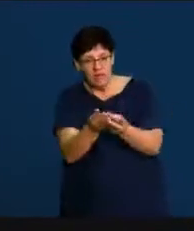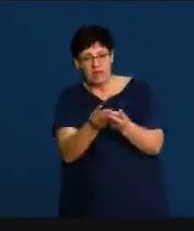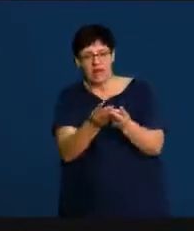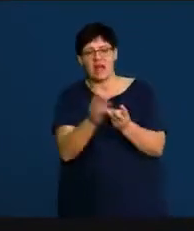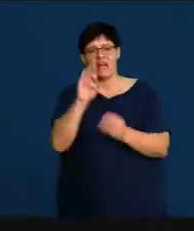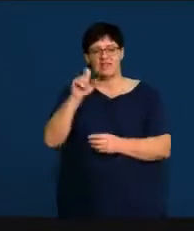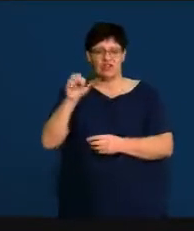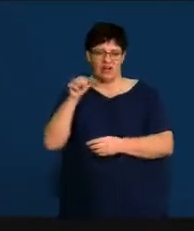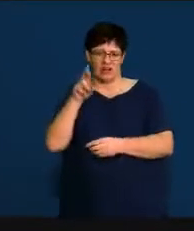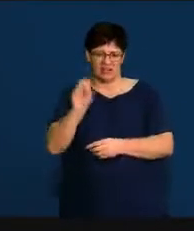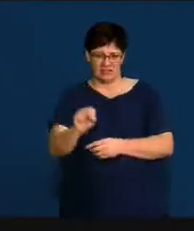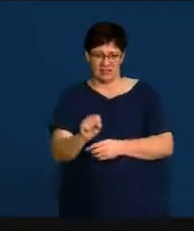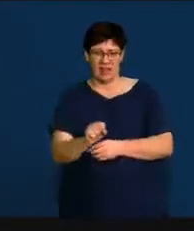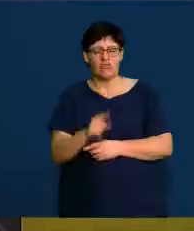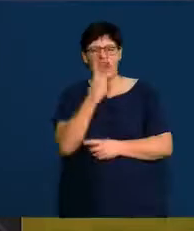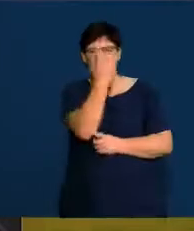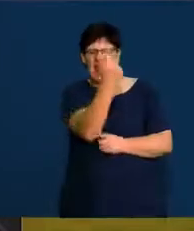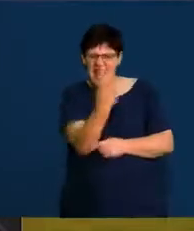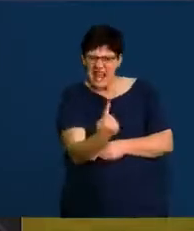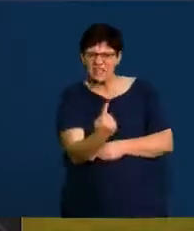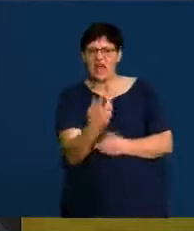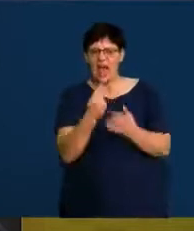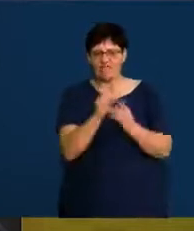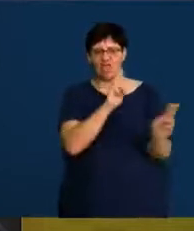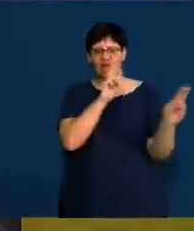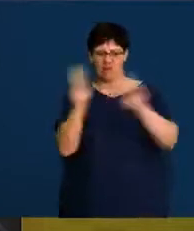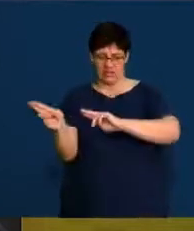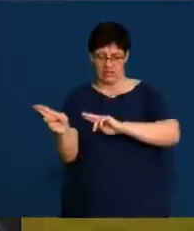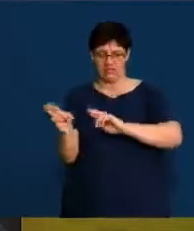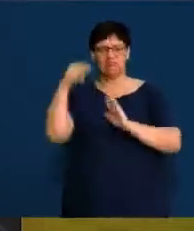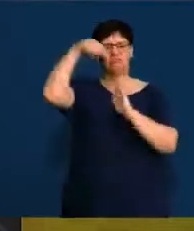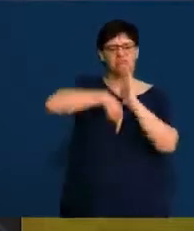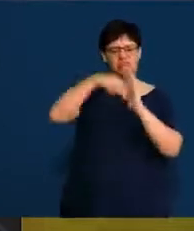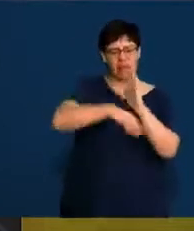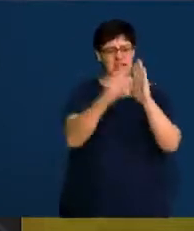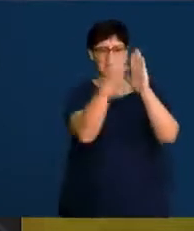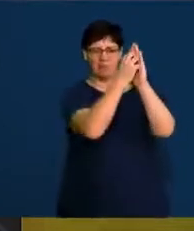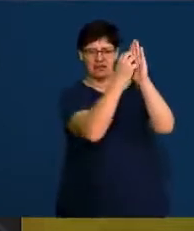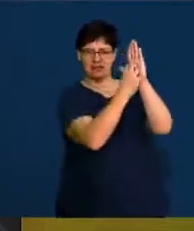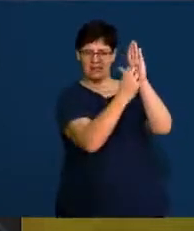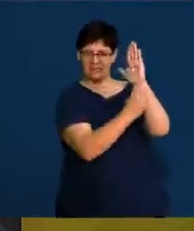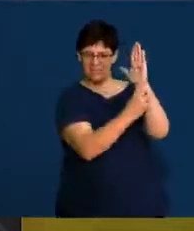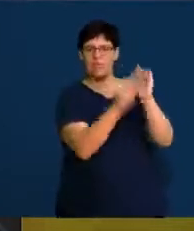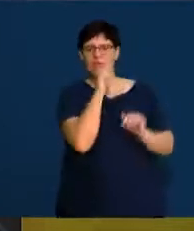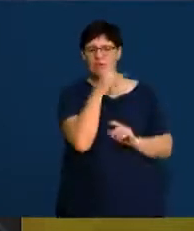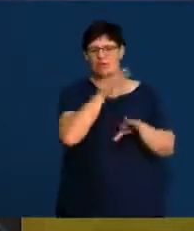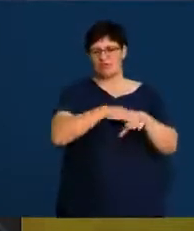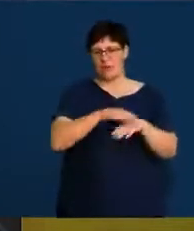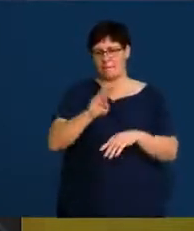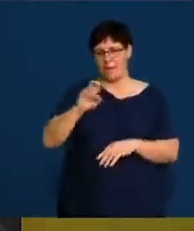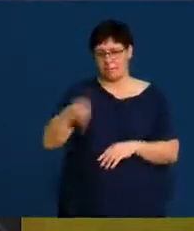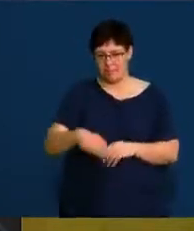what do you know? On every map, there is a reference containing the symbols that are used on a map.